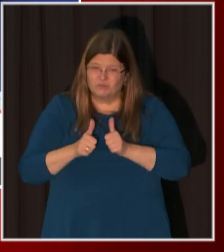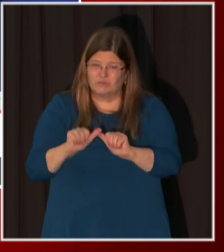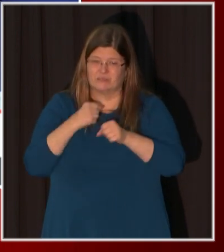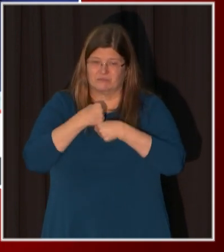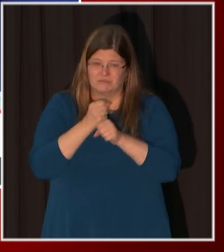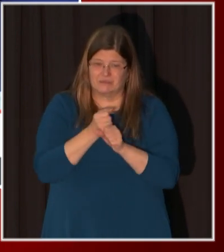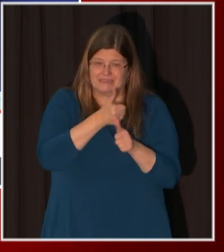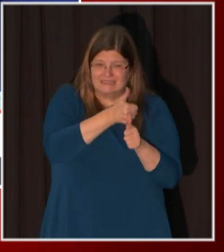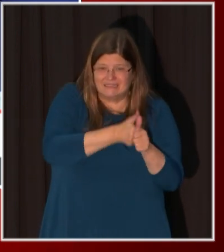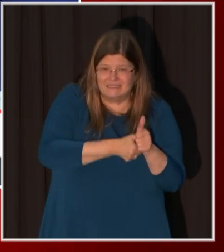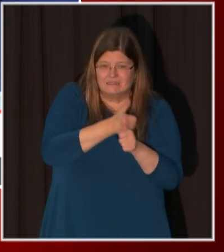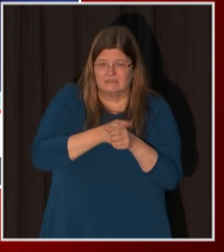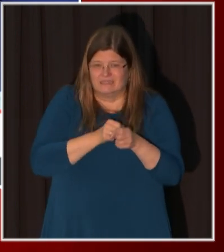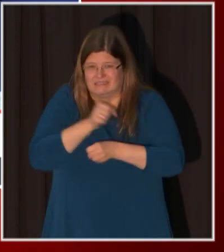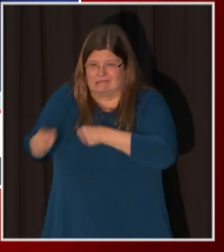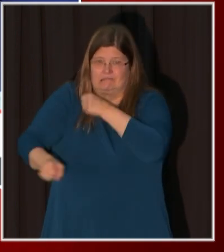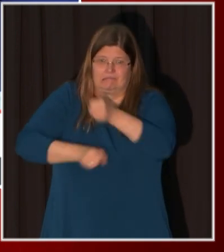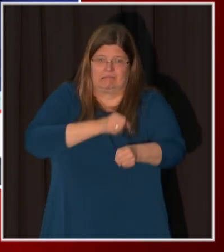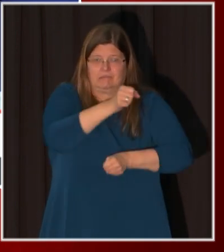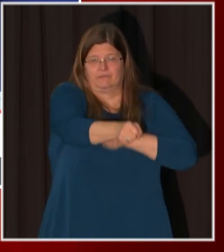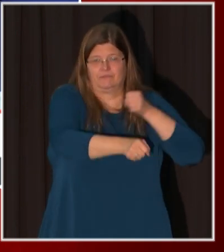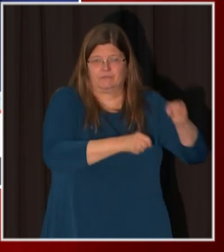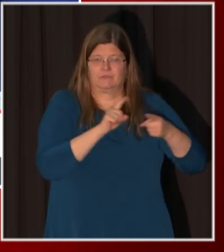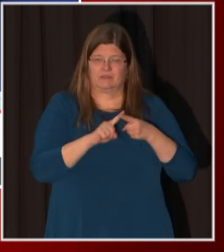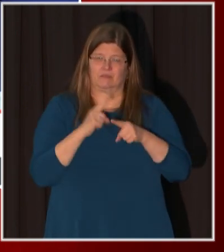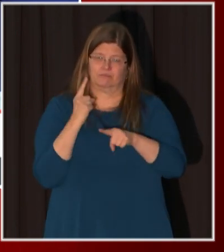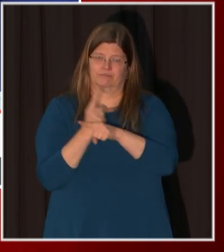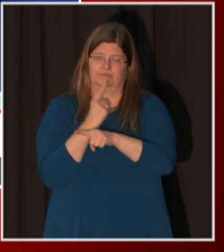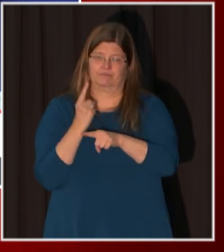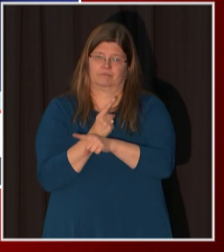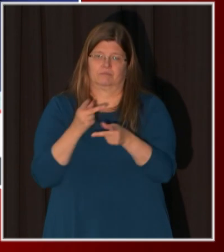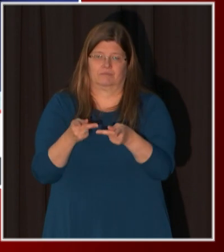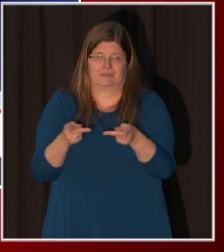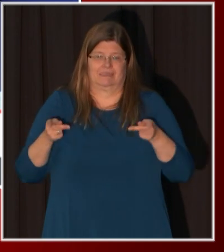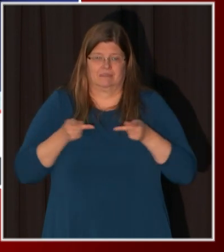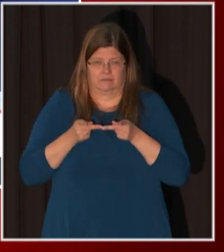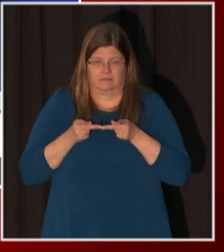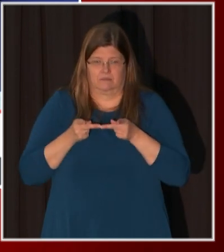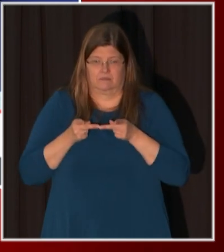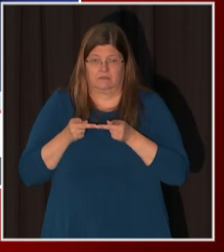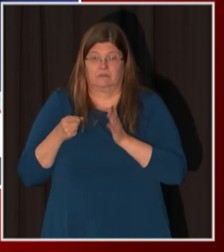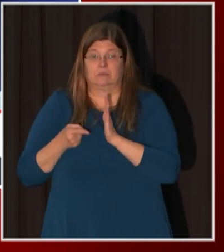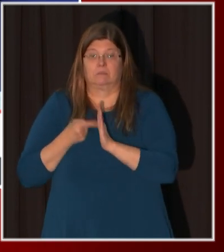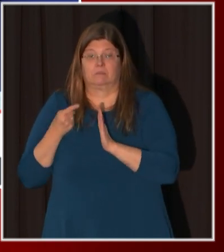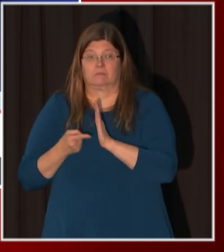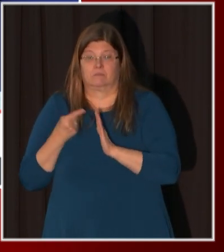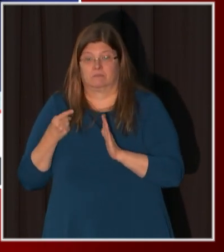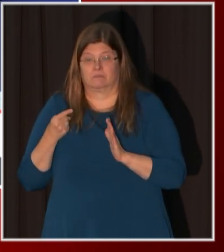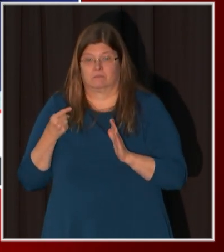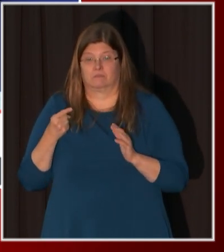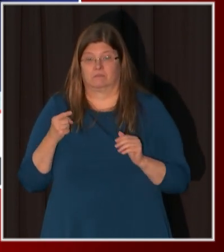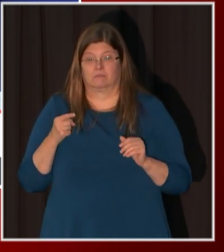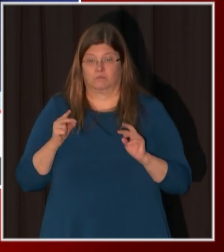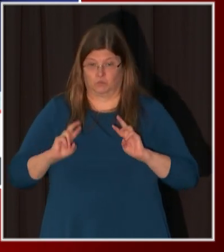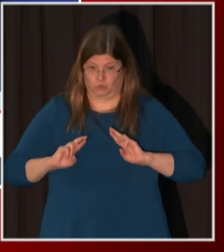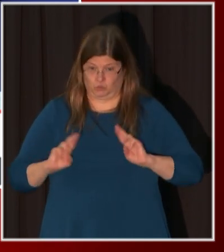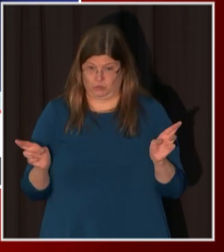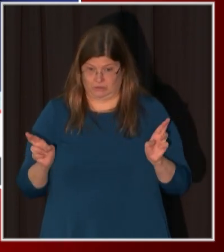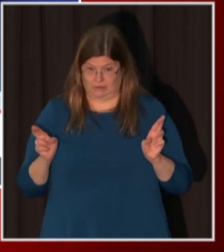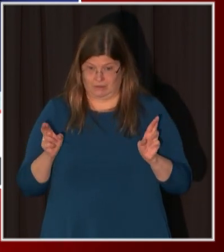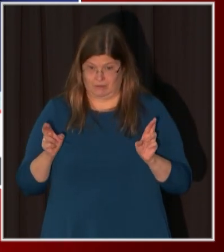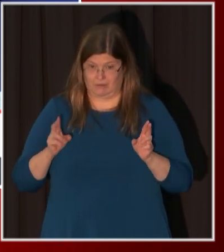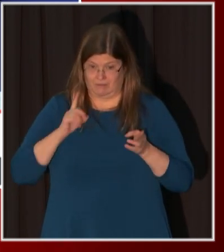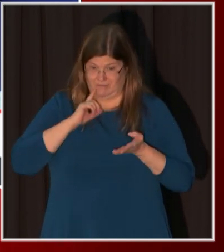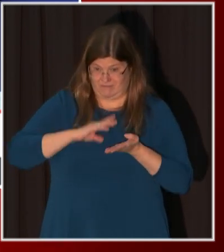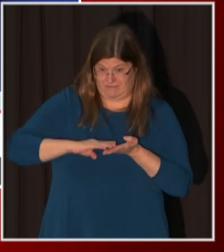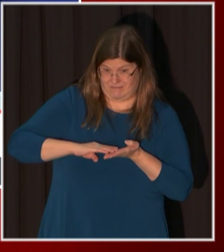the appropriate placement. In some cases, the people are eligible for release and they have a